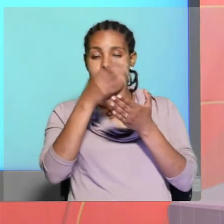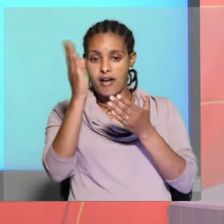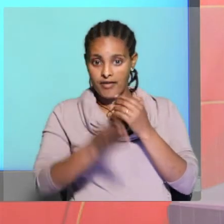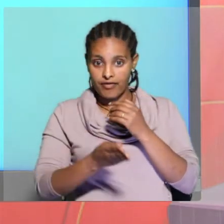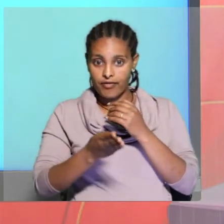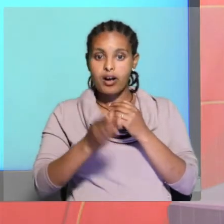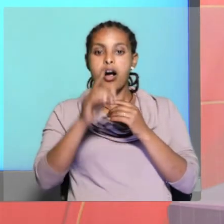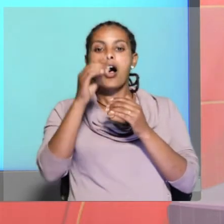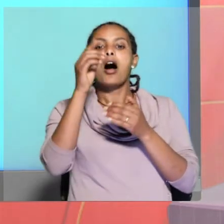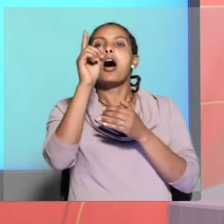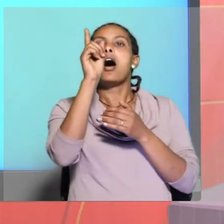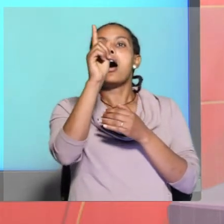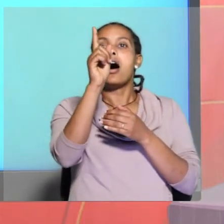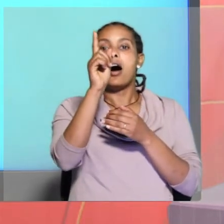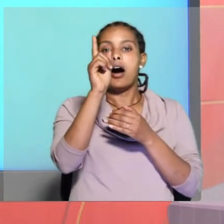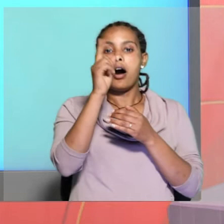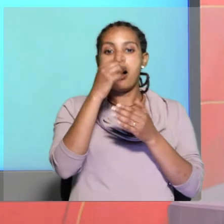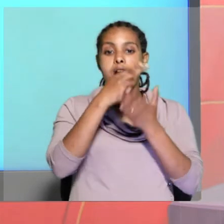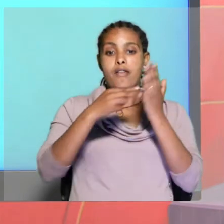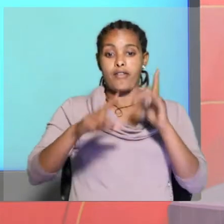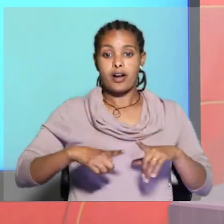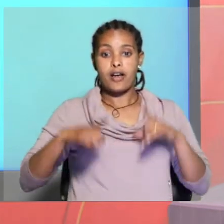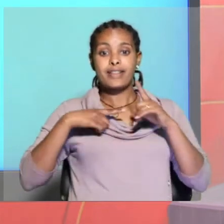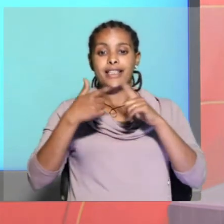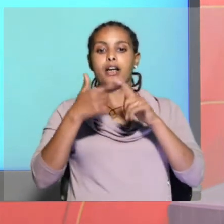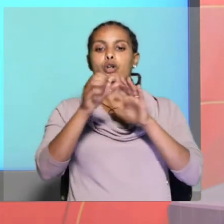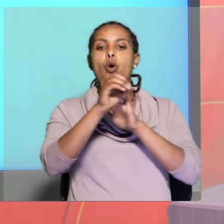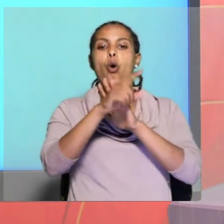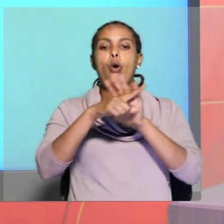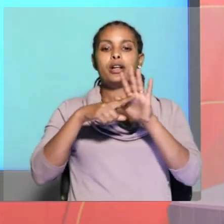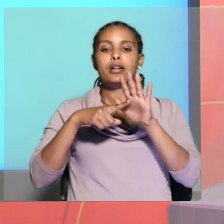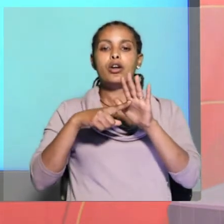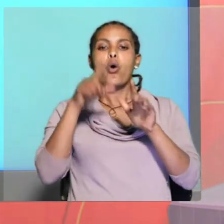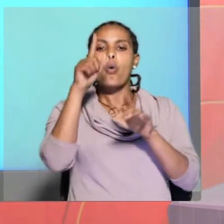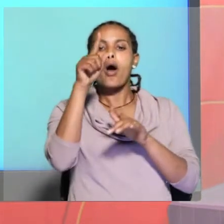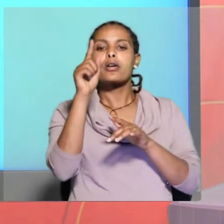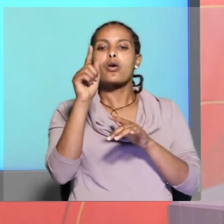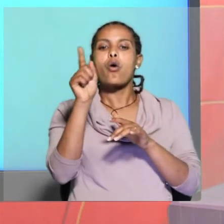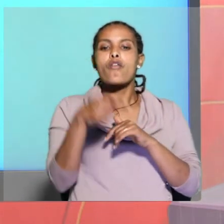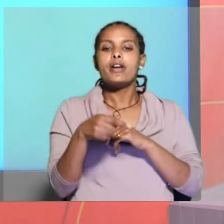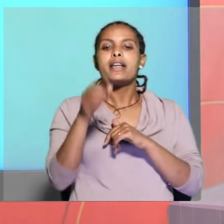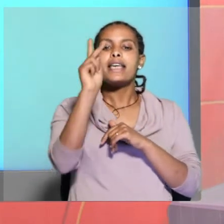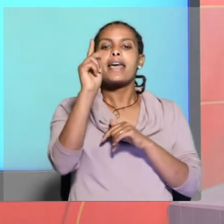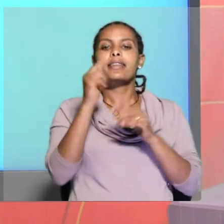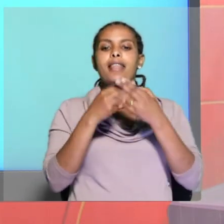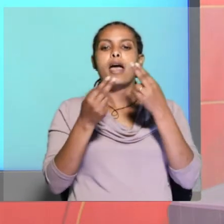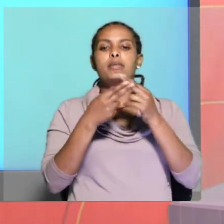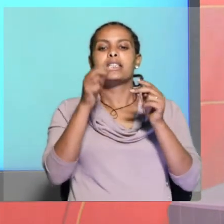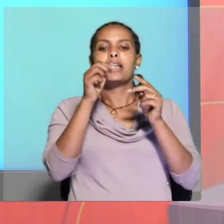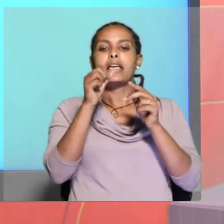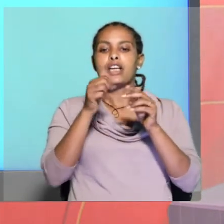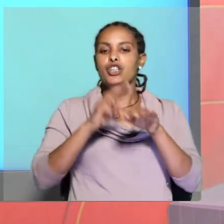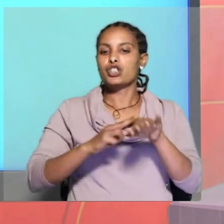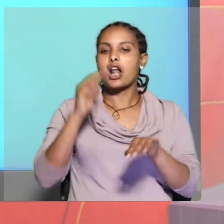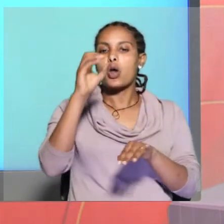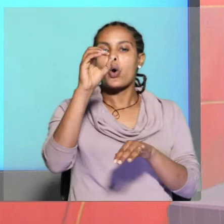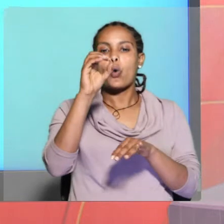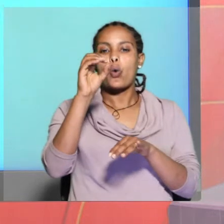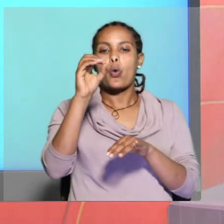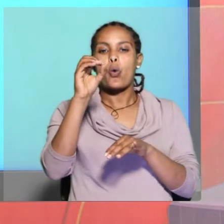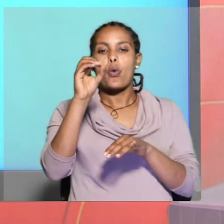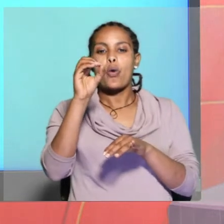the half-life time for a second order reaction is 1 over K times initial concentration